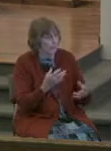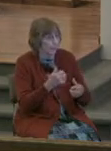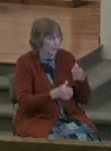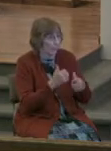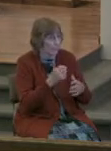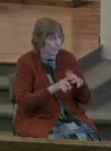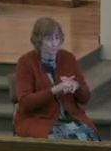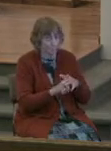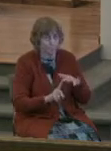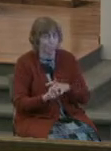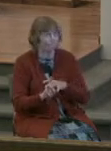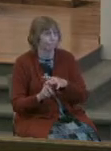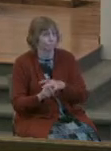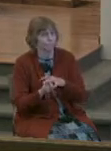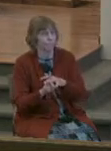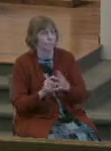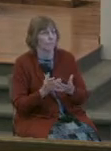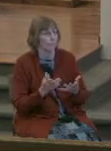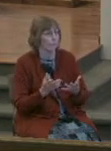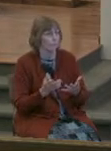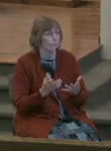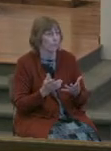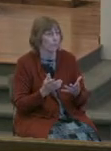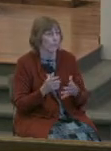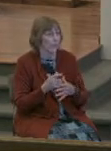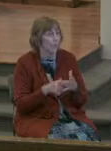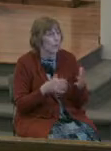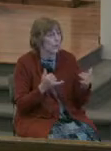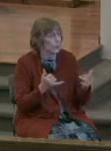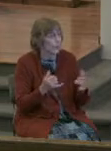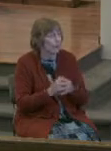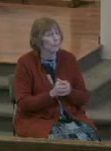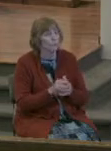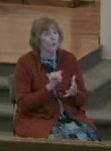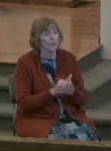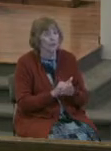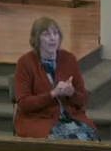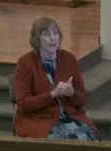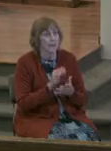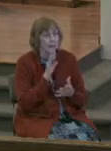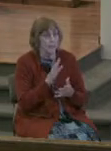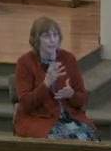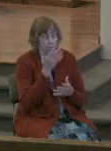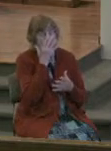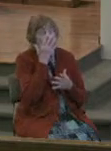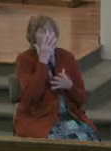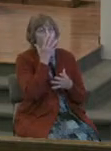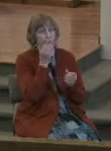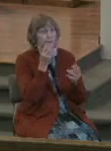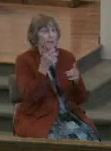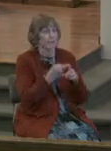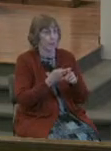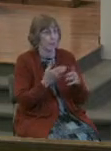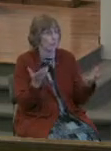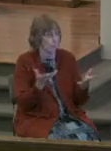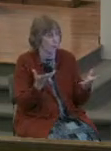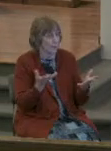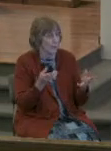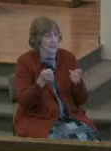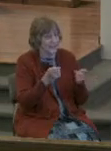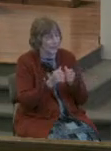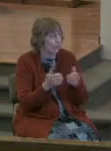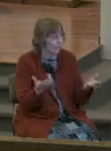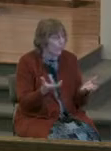some would say. What's something right now that it's been in our faces for months? Something that we're dealing